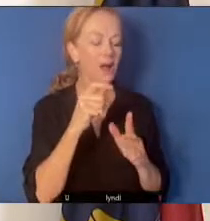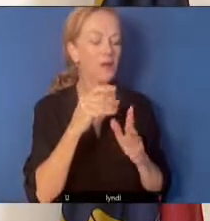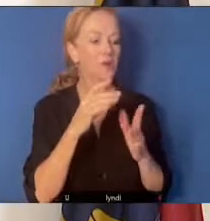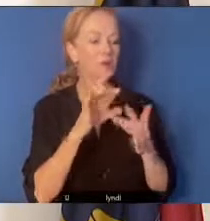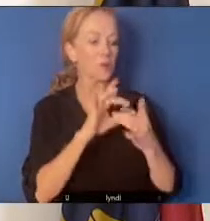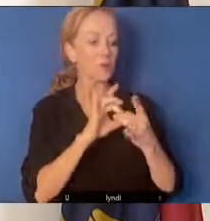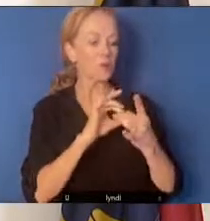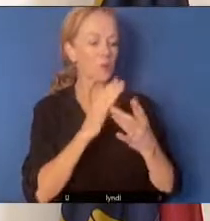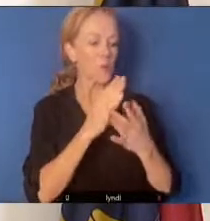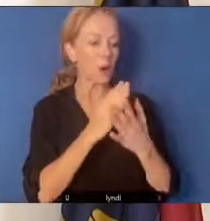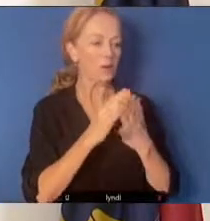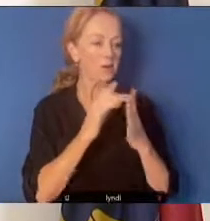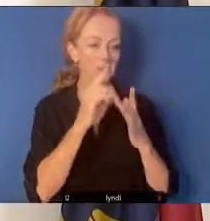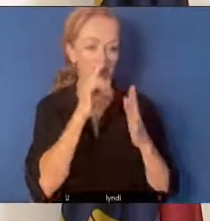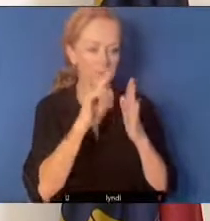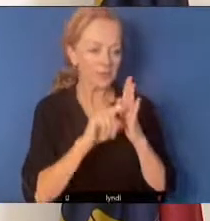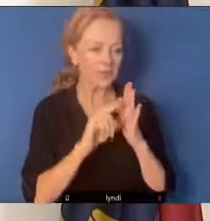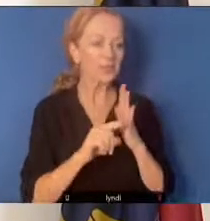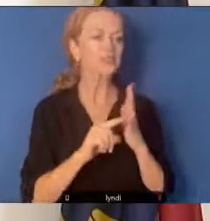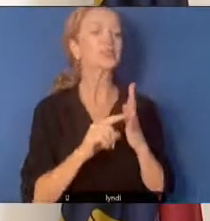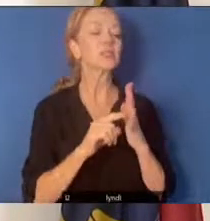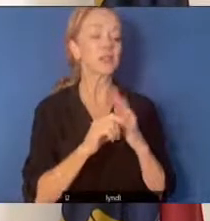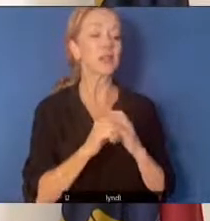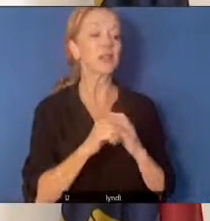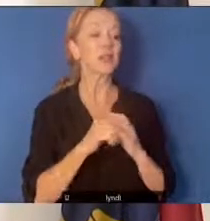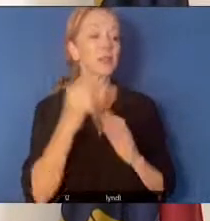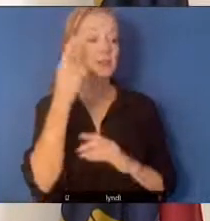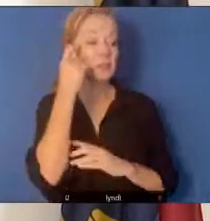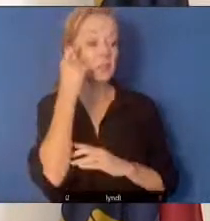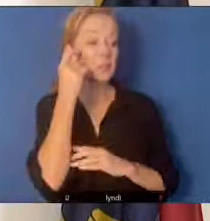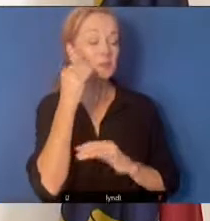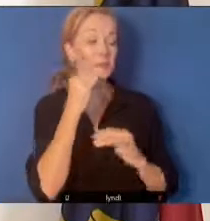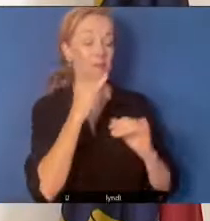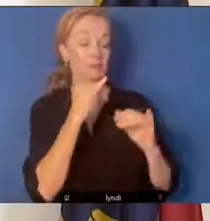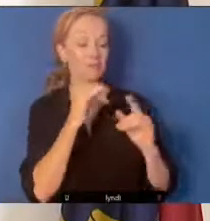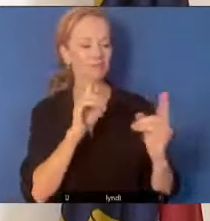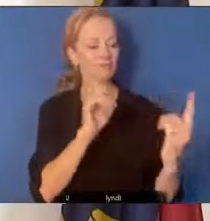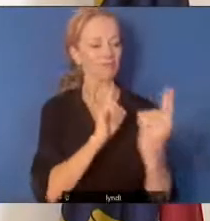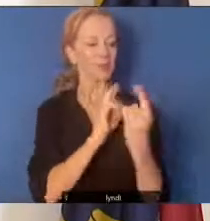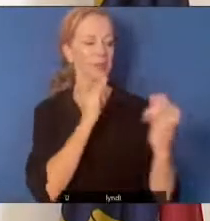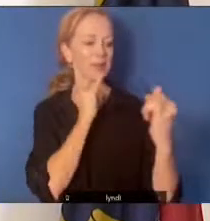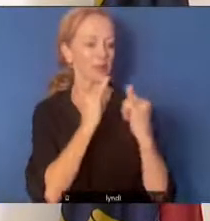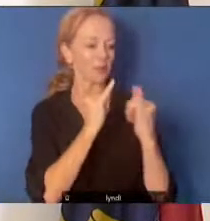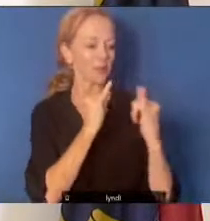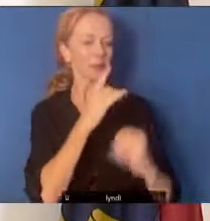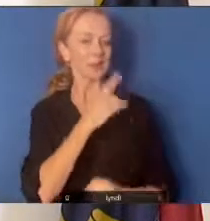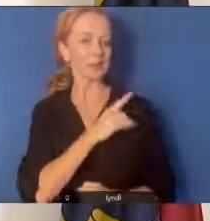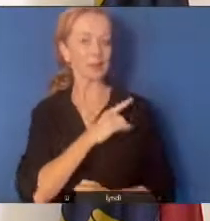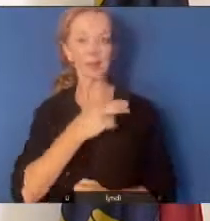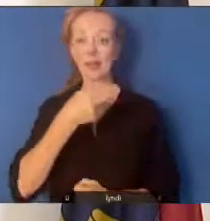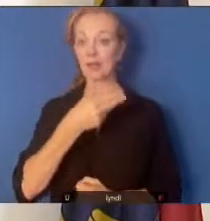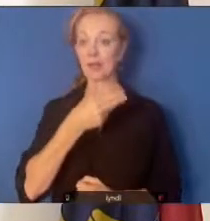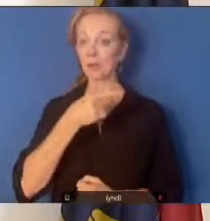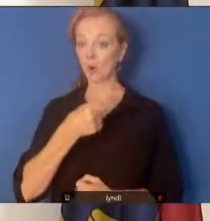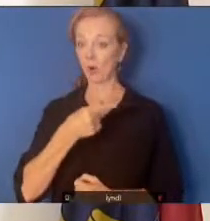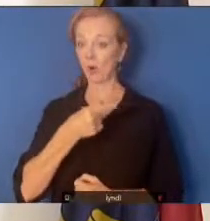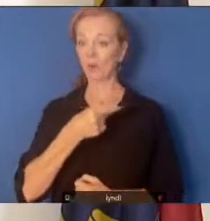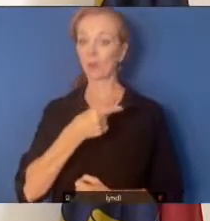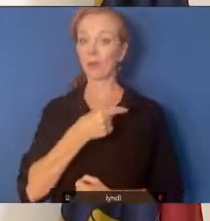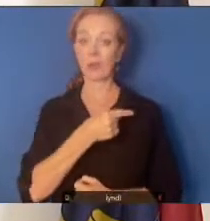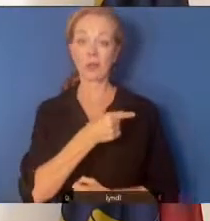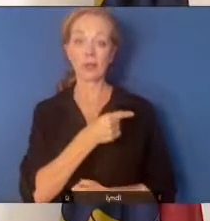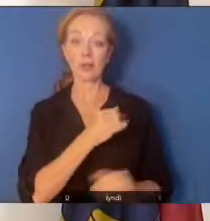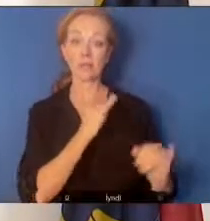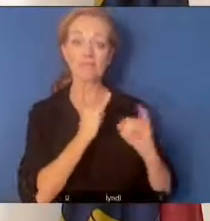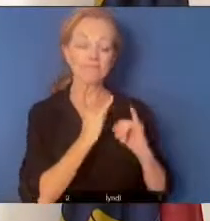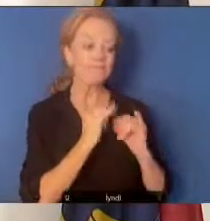parts of this investigation. The suspect was interviewed by division detectives from Hickory Grove and Metro Division. The